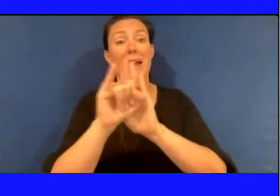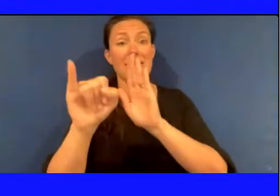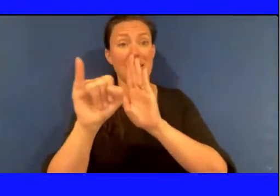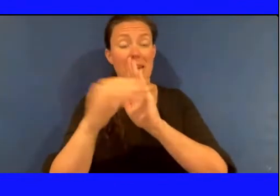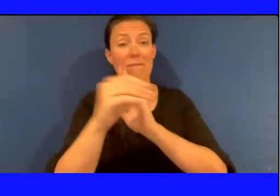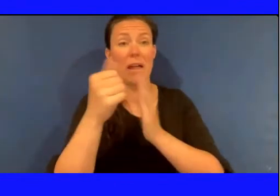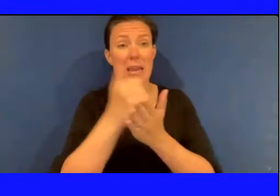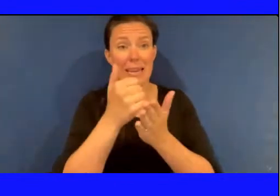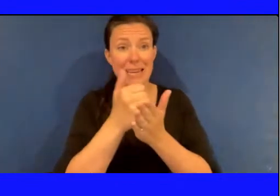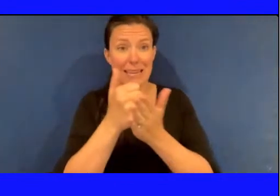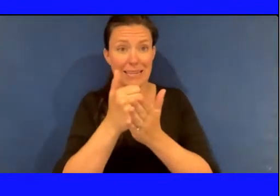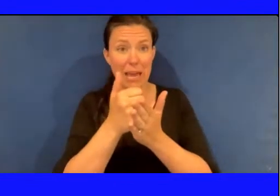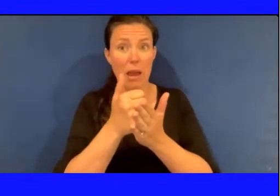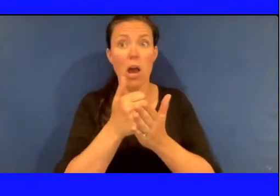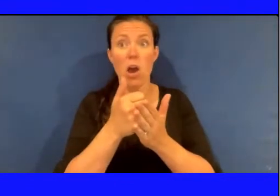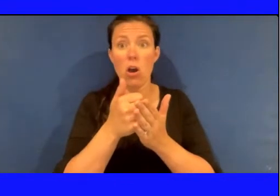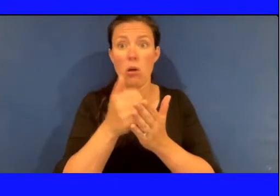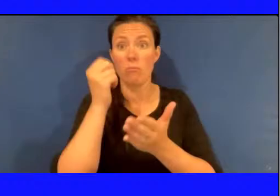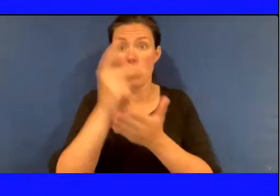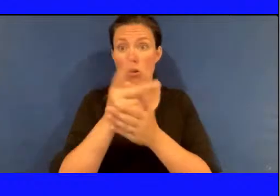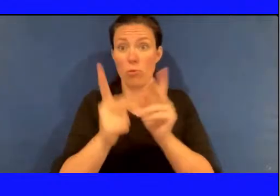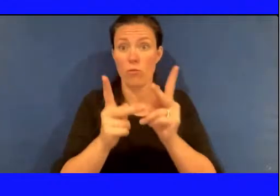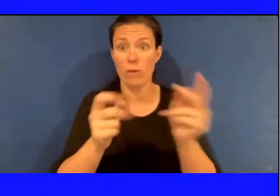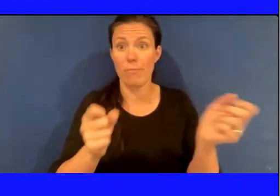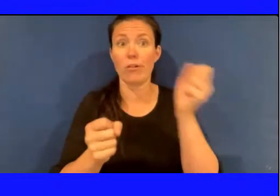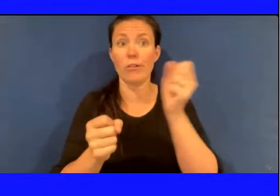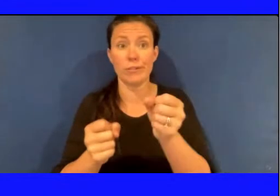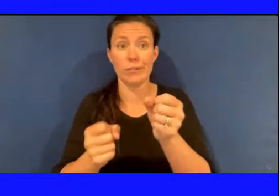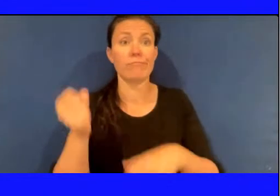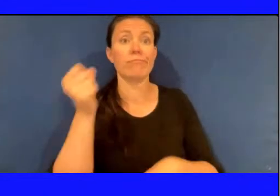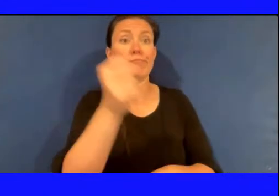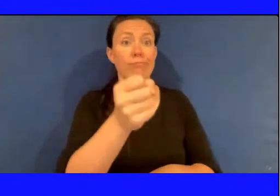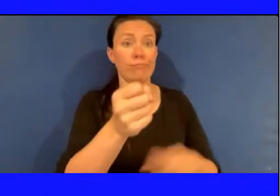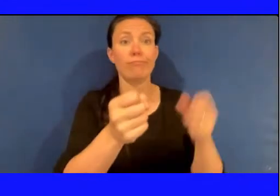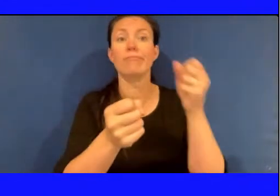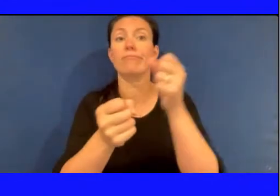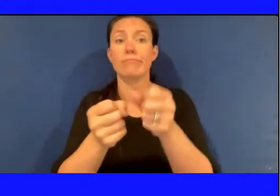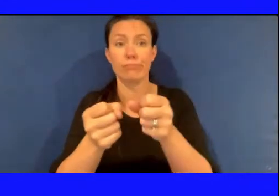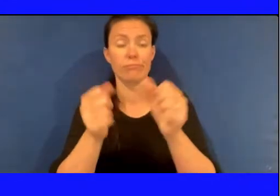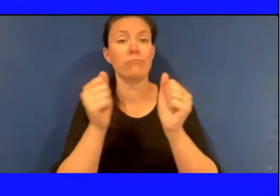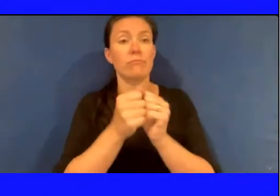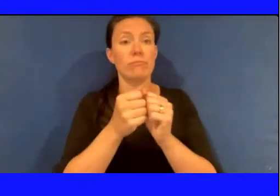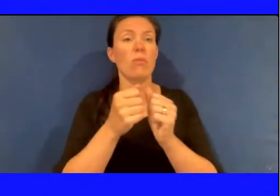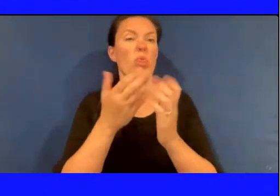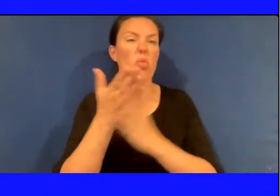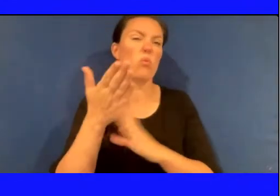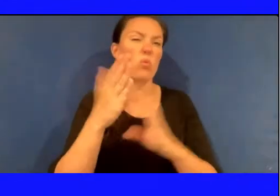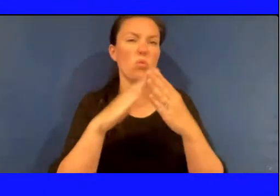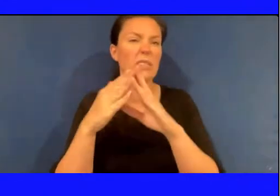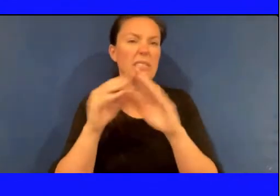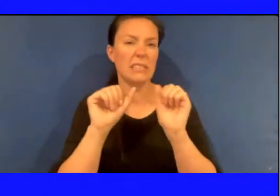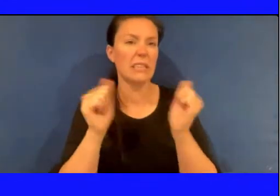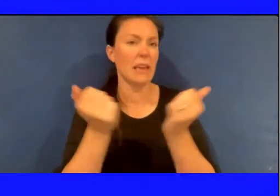those tenants into the housing with BronxWorks and with city agencies. So